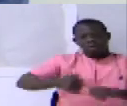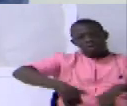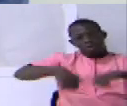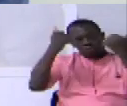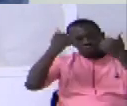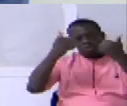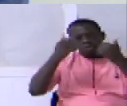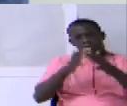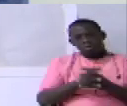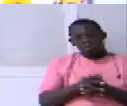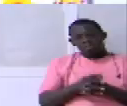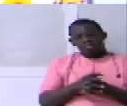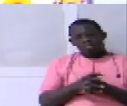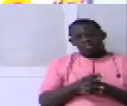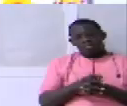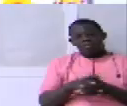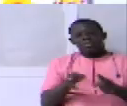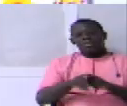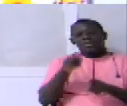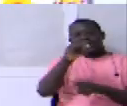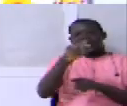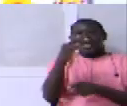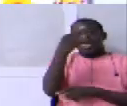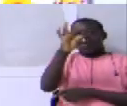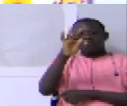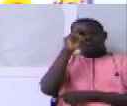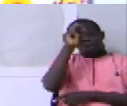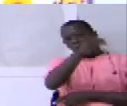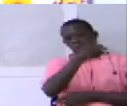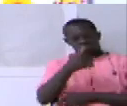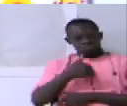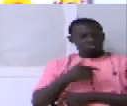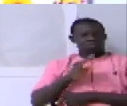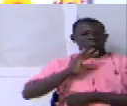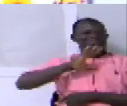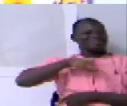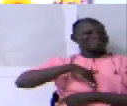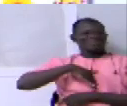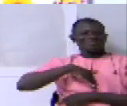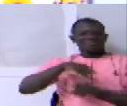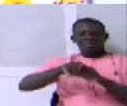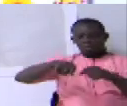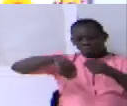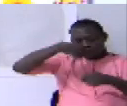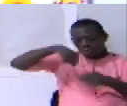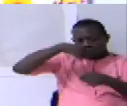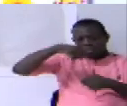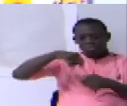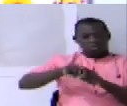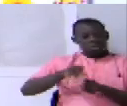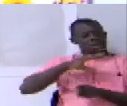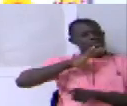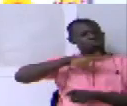ba. That one even at home, I don't like that type of porridge. The